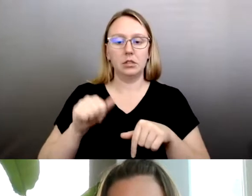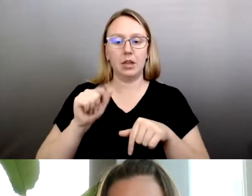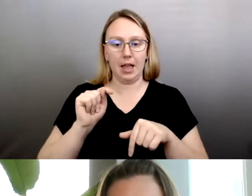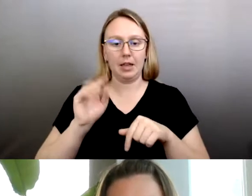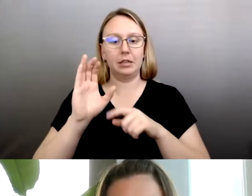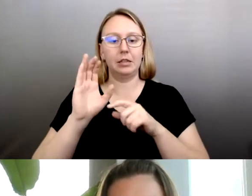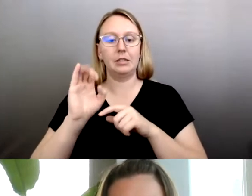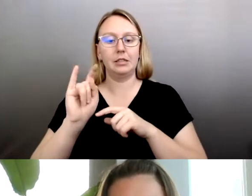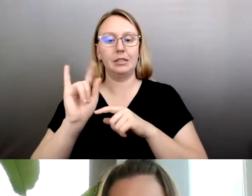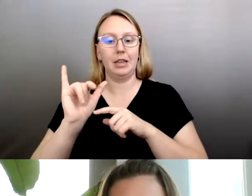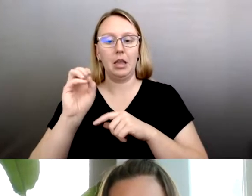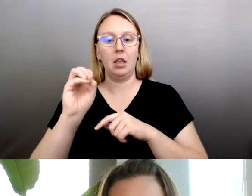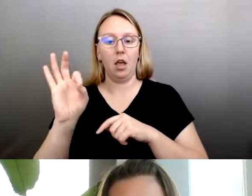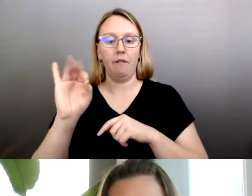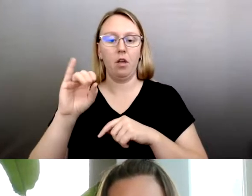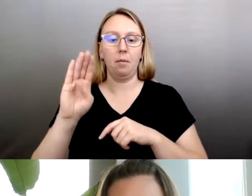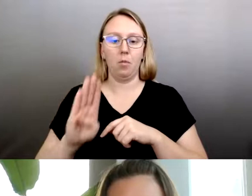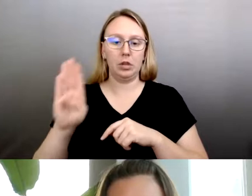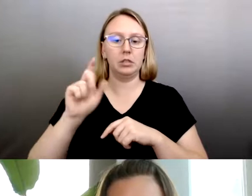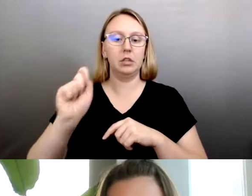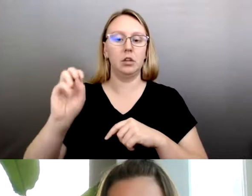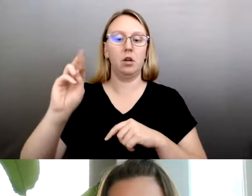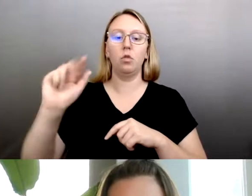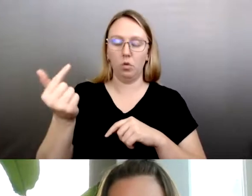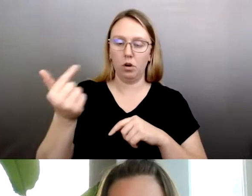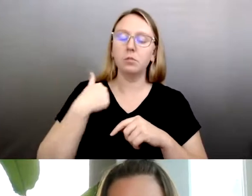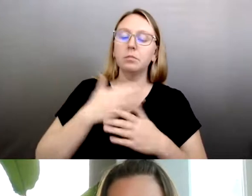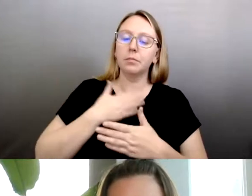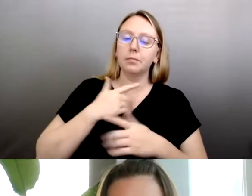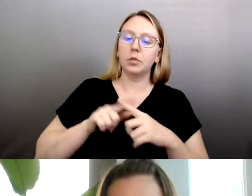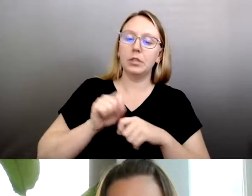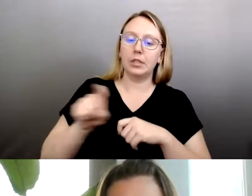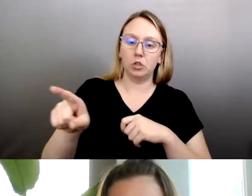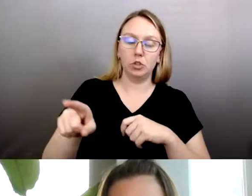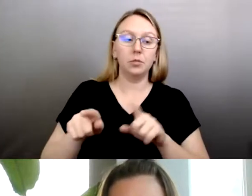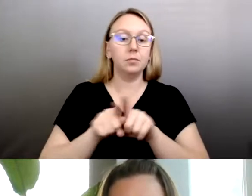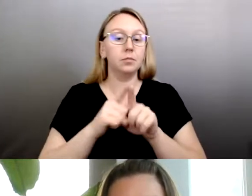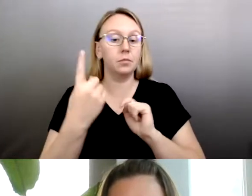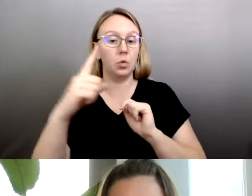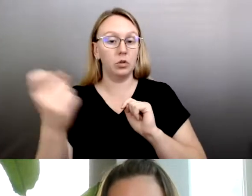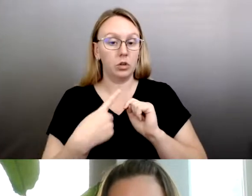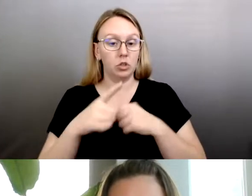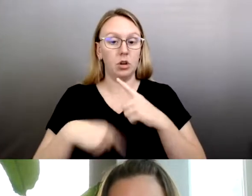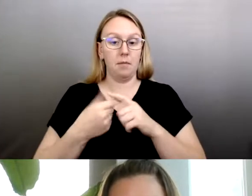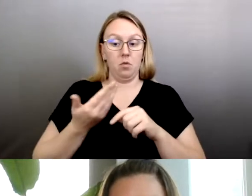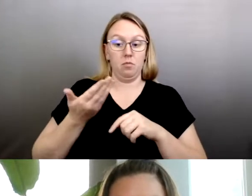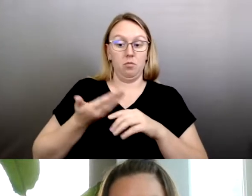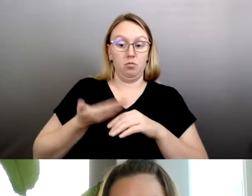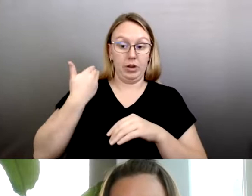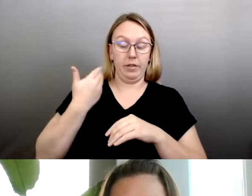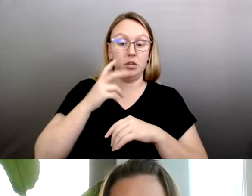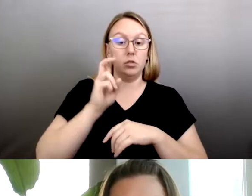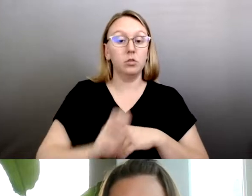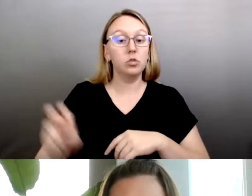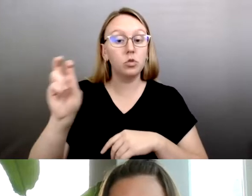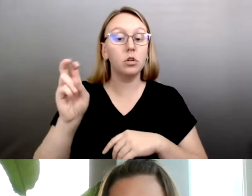jamescastlehouse@cityofboise.org, and we would be more than happy to send you the transcript. We also have a question about previous tours,